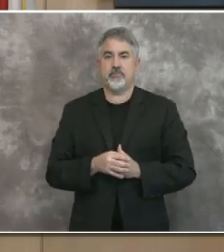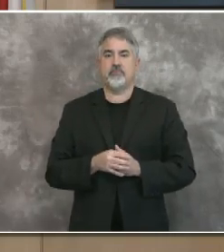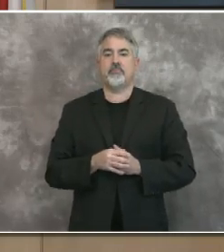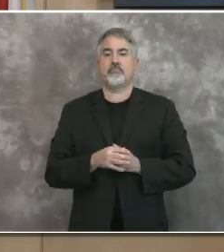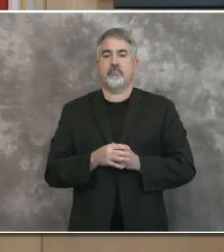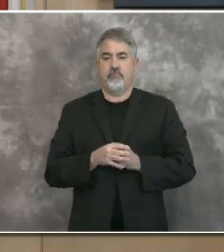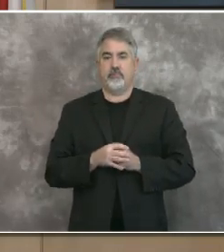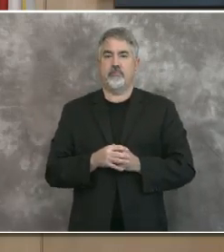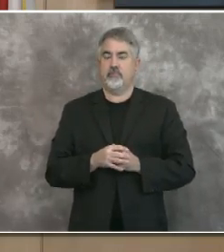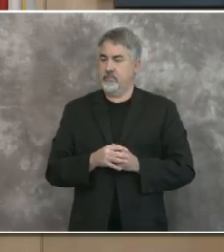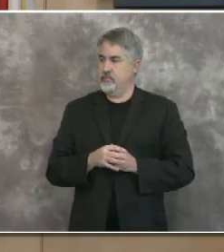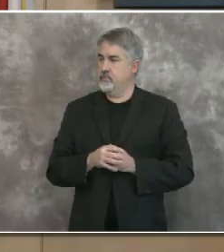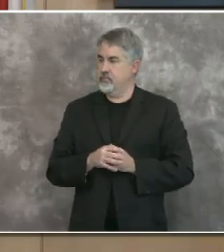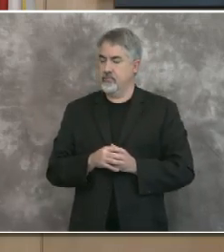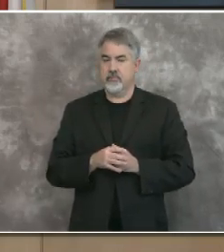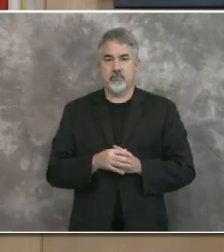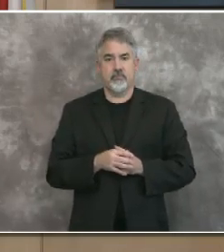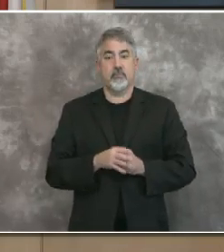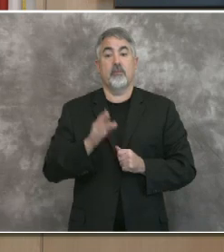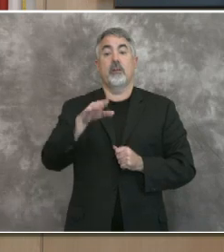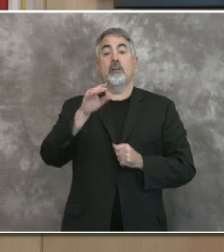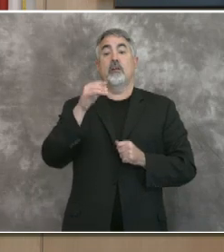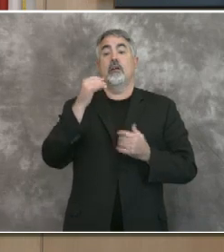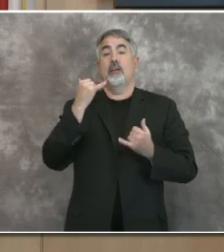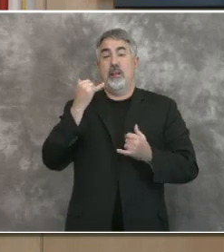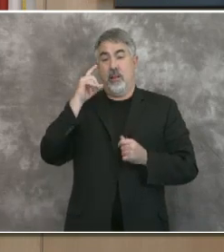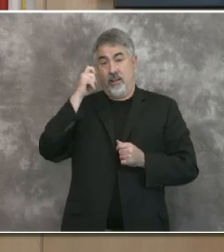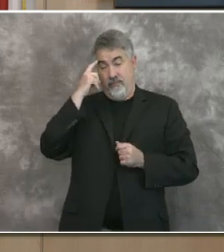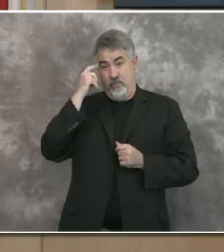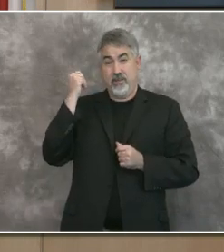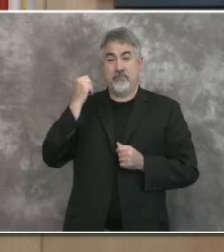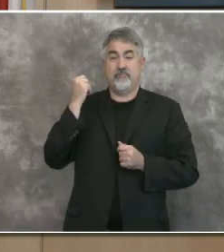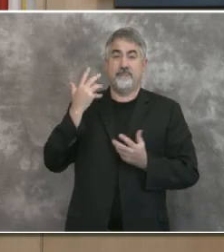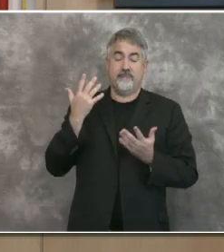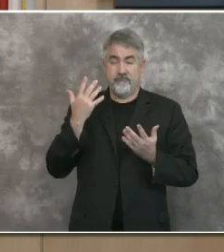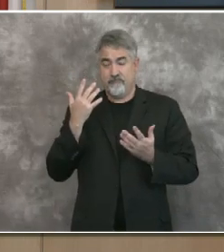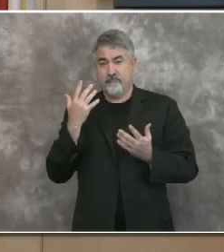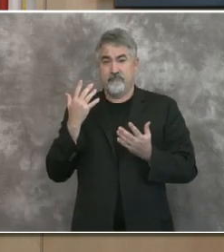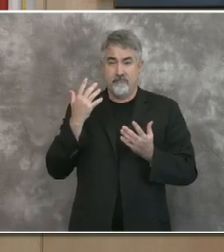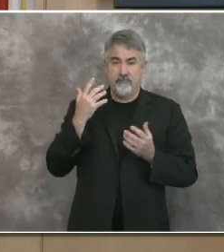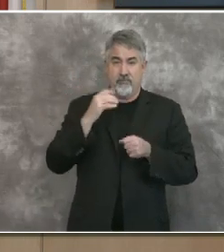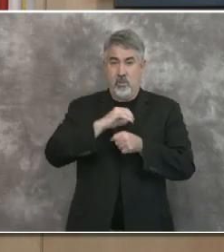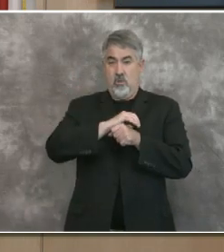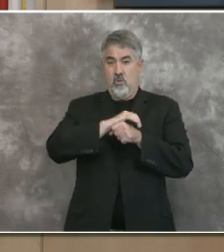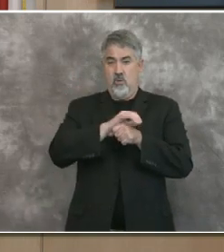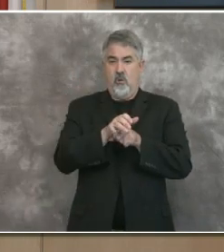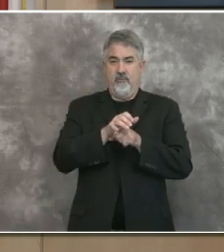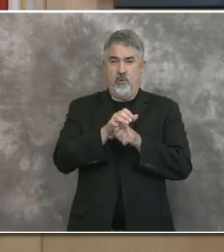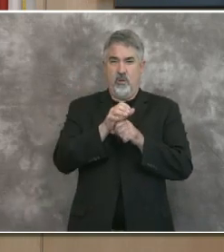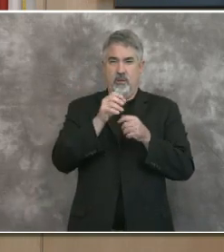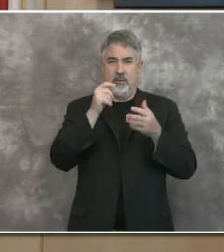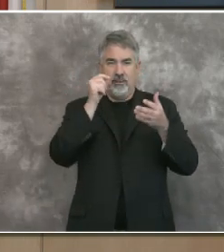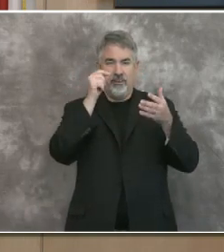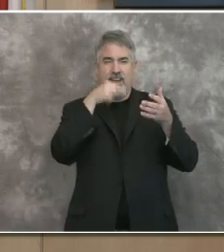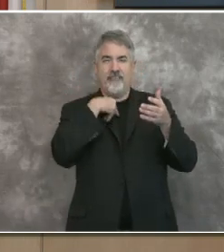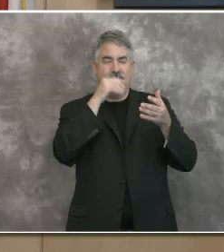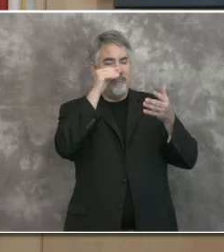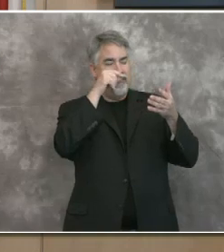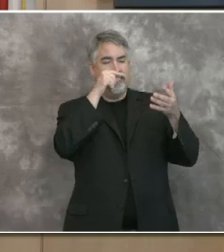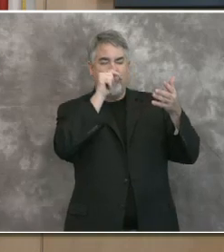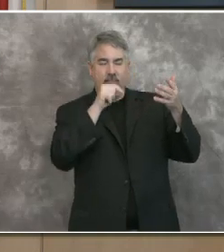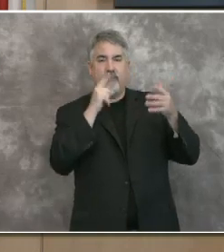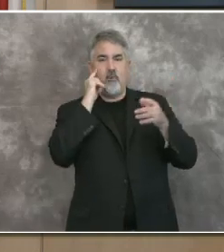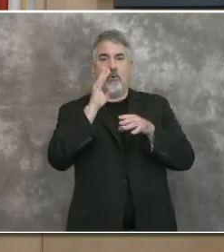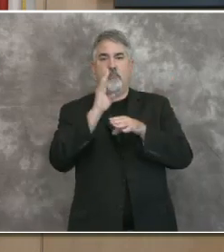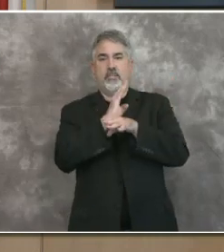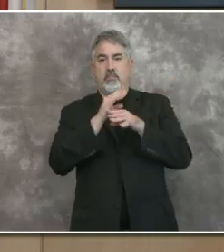coronavirus-sd.com. The governor has also has a COVID-19 general checklist for retail employers,